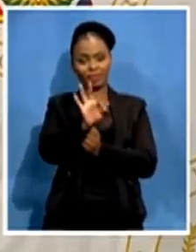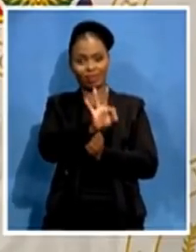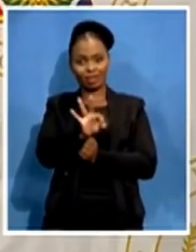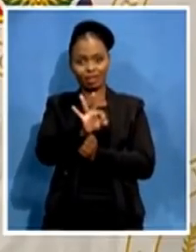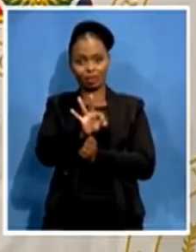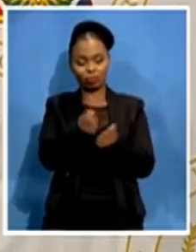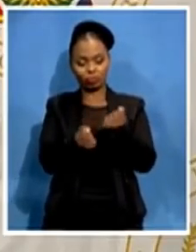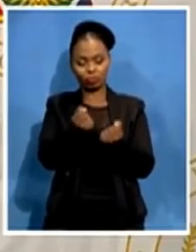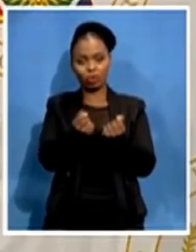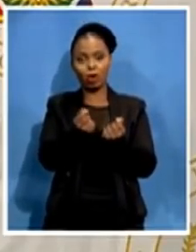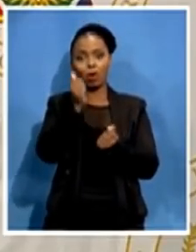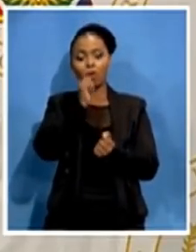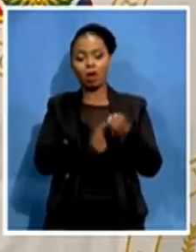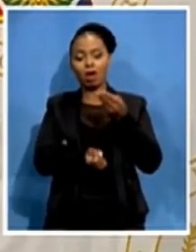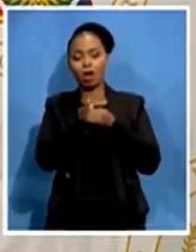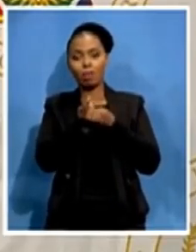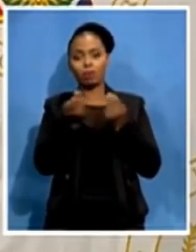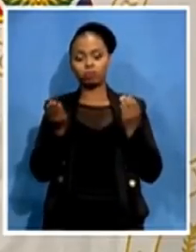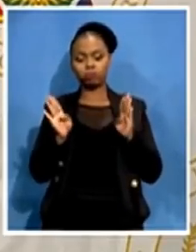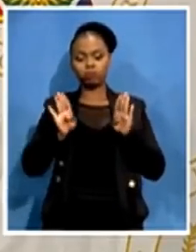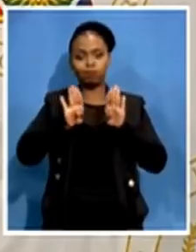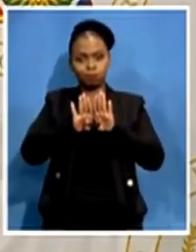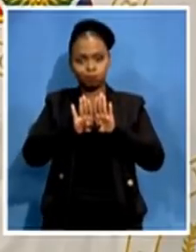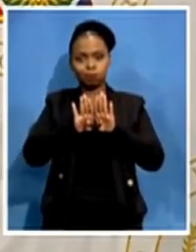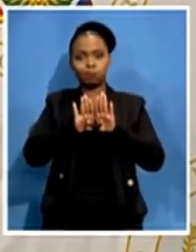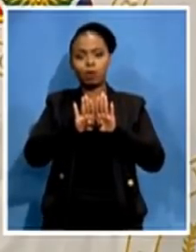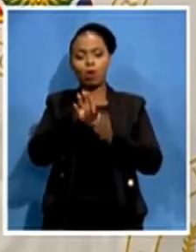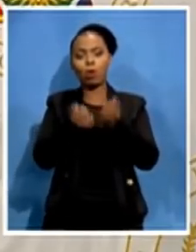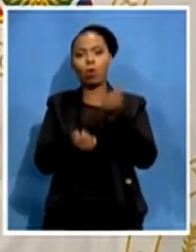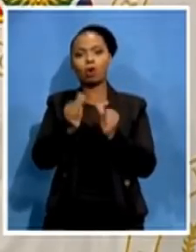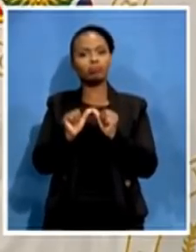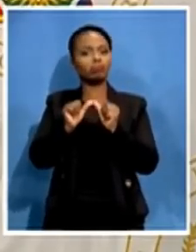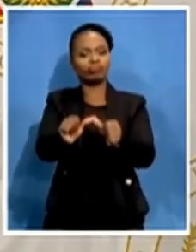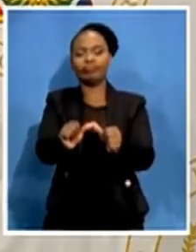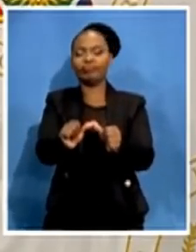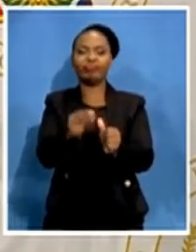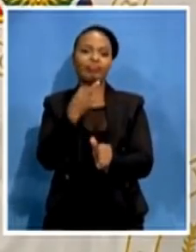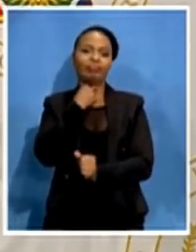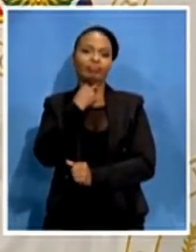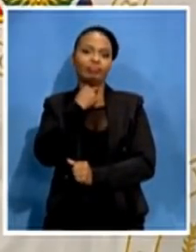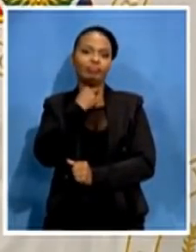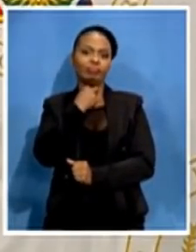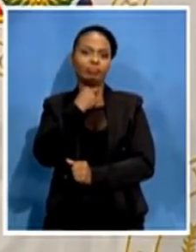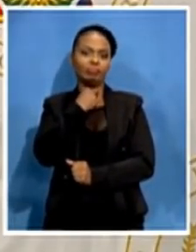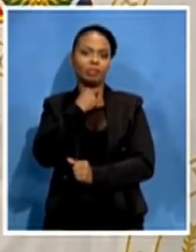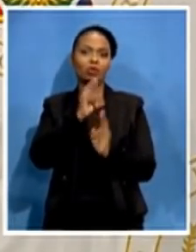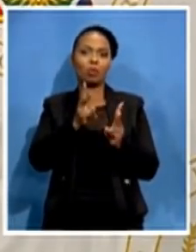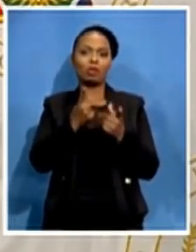those courts could not run as efficiently as they ought to. Remember, that's where most of the trials happen.